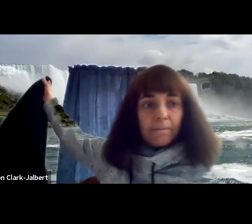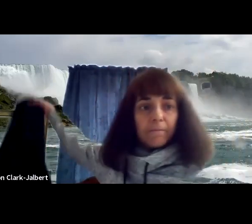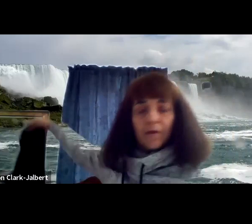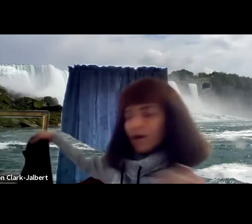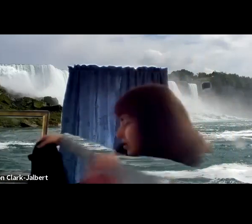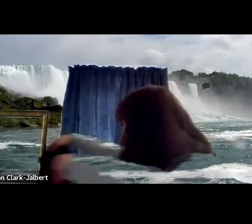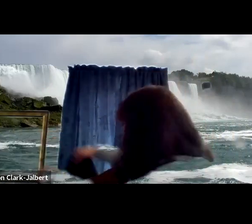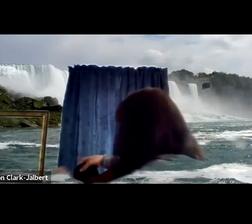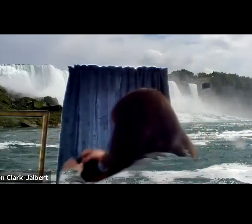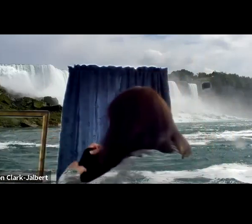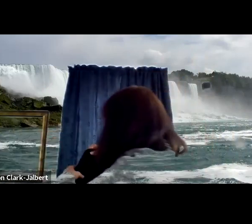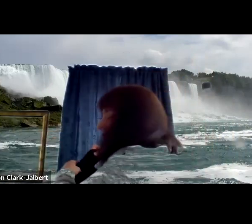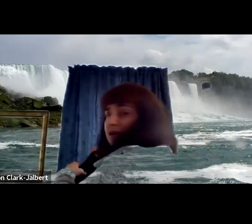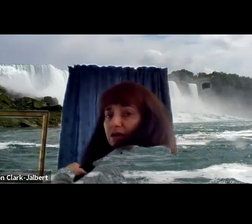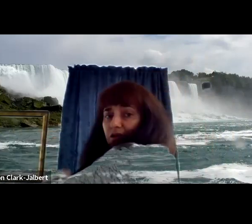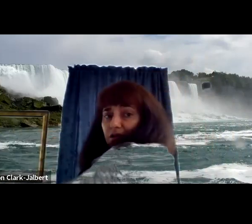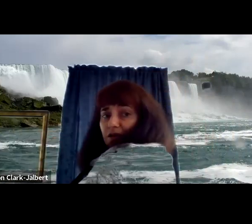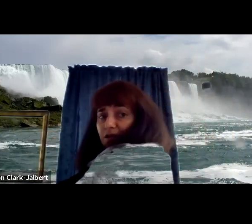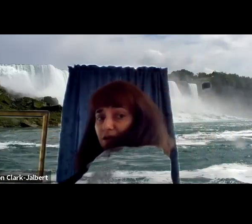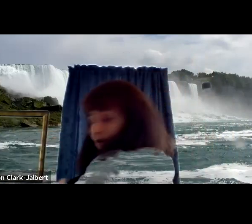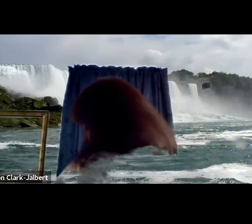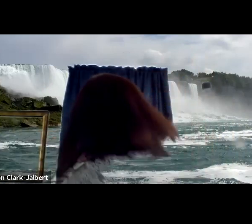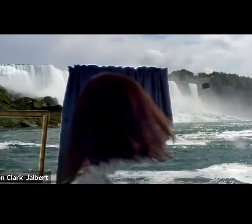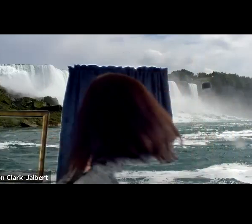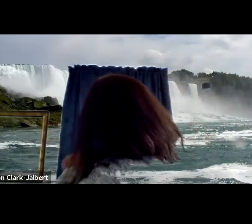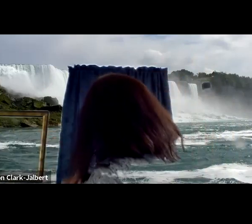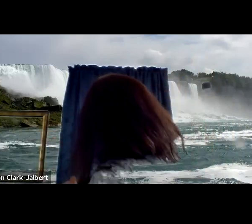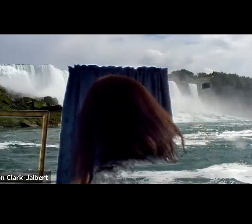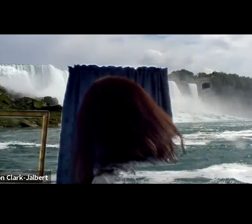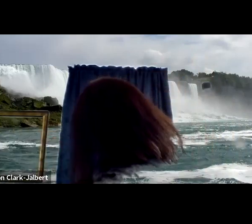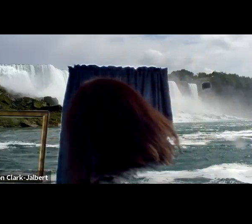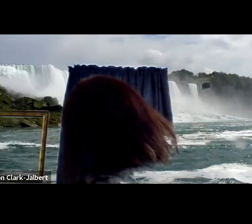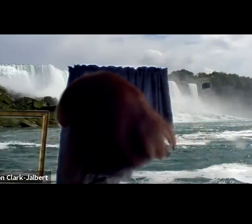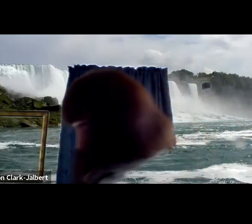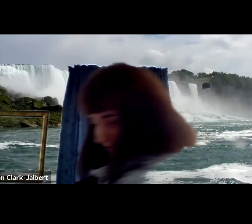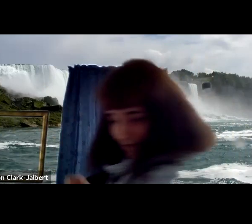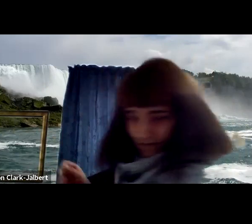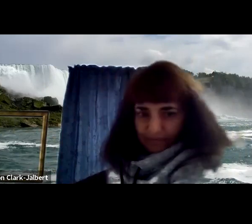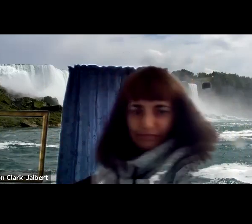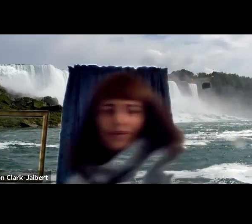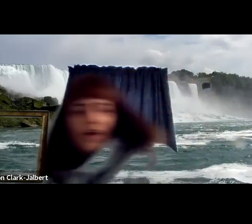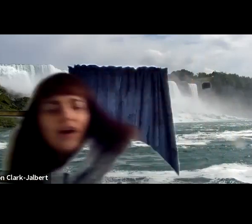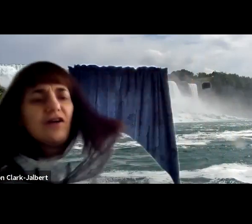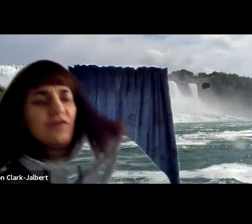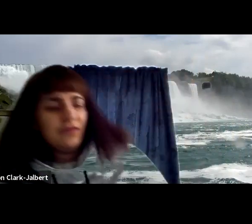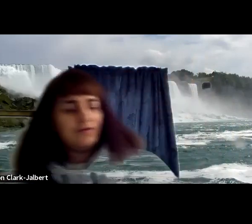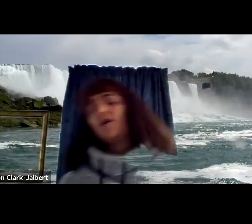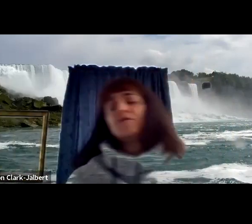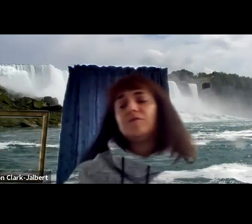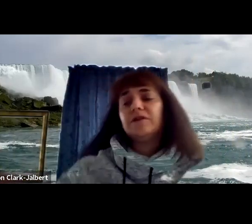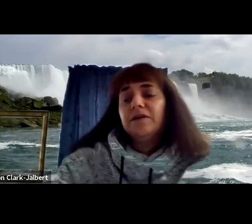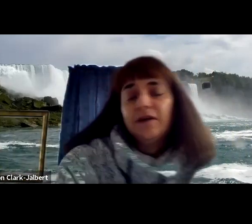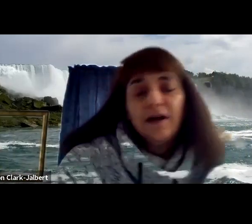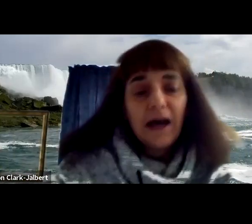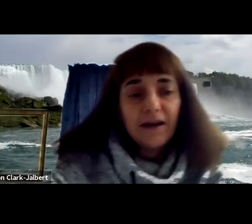house. Oh. And I remember crying one day and saying, no one's going to buy me roses anymore. And I'm like, damn, I don't need anyone to buy me roses. I'm just going to